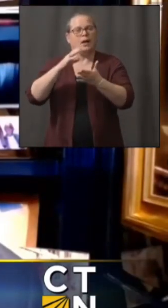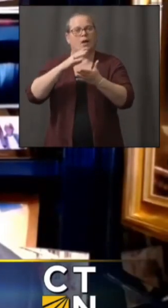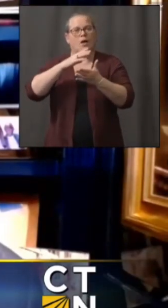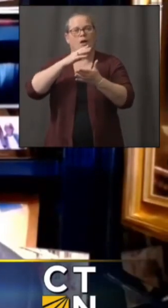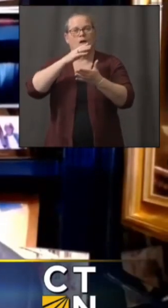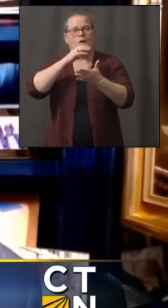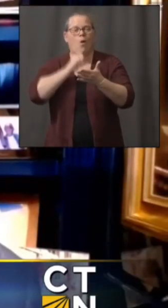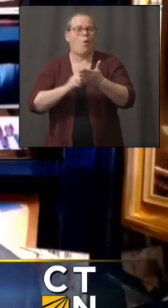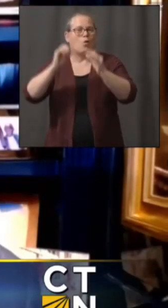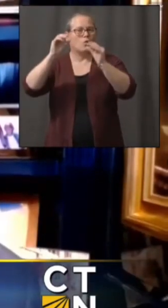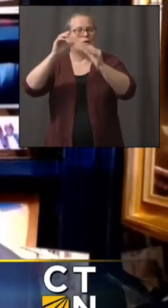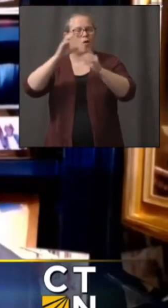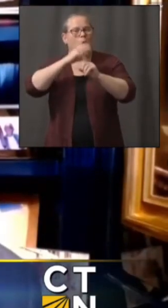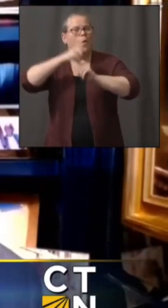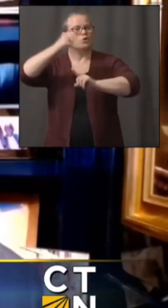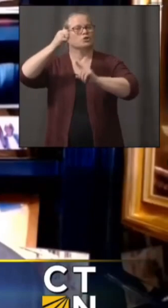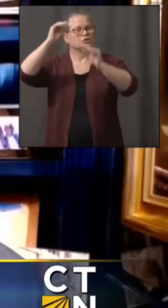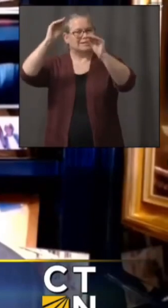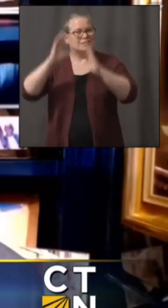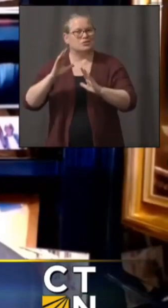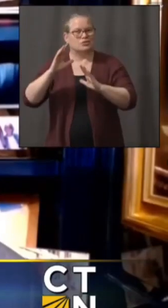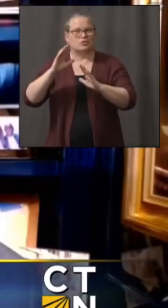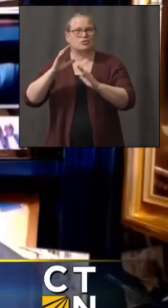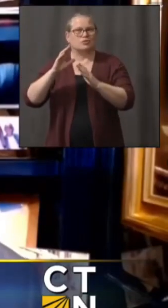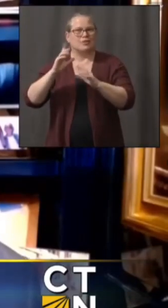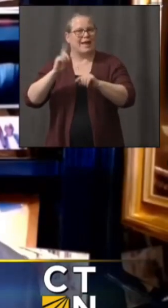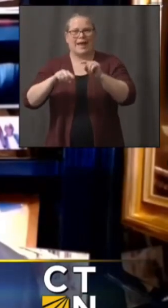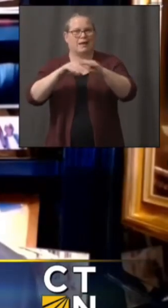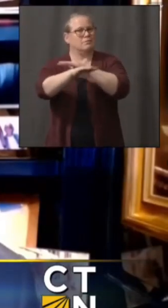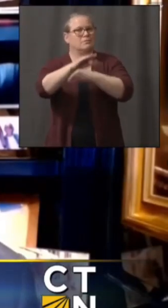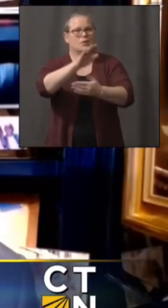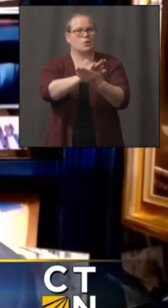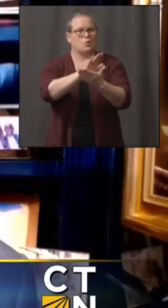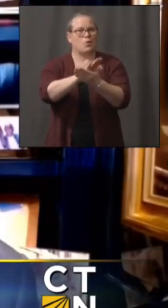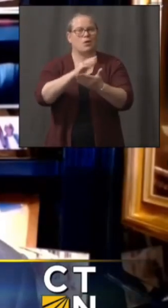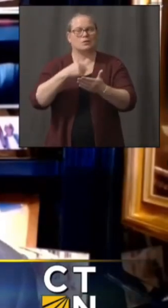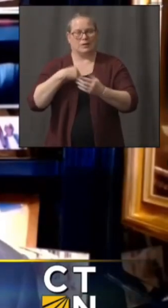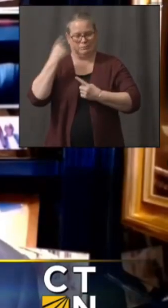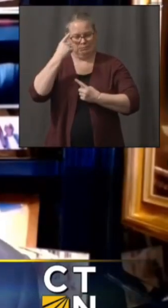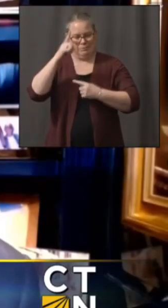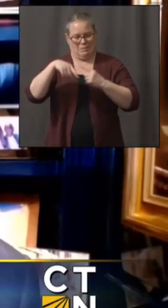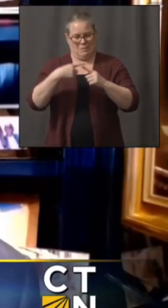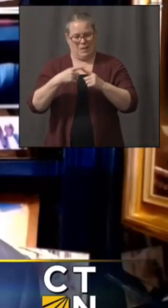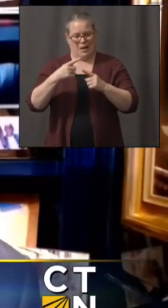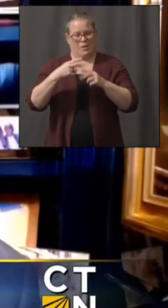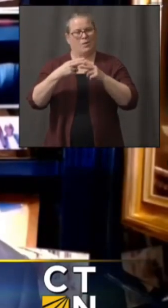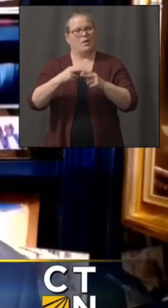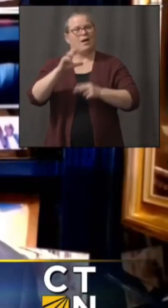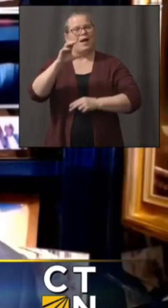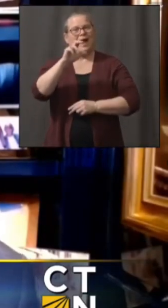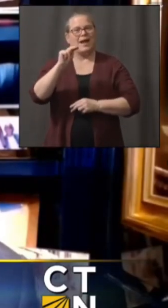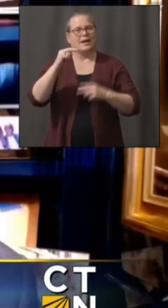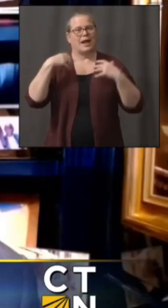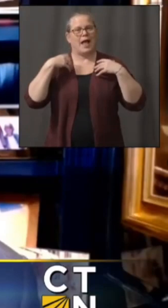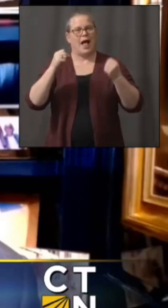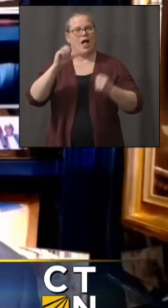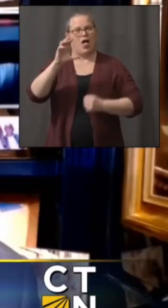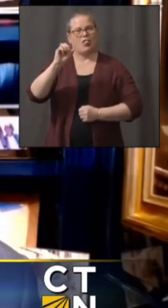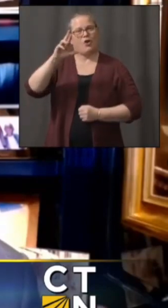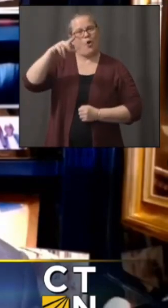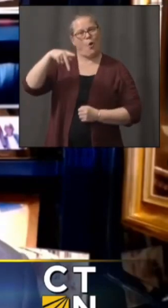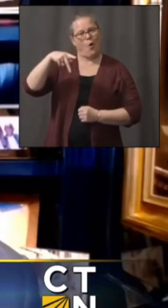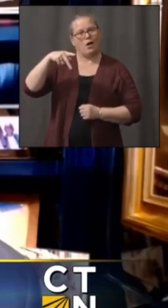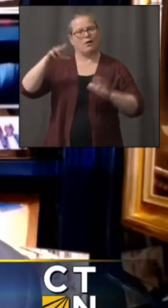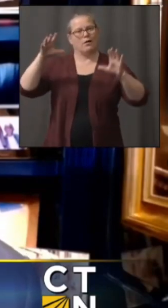And it's had me thinking a lot about a Connecticut Health Corps. I know a lot of young people are